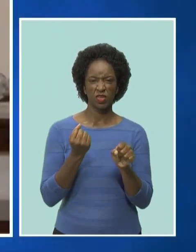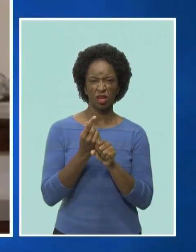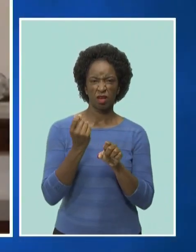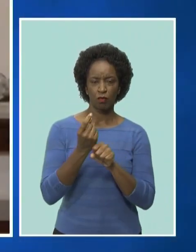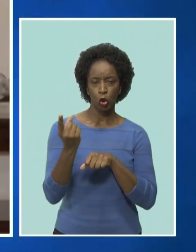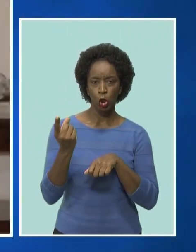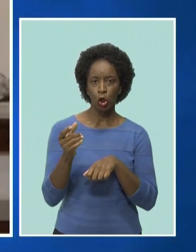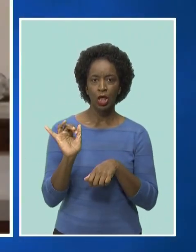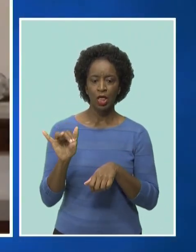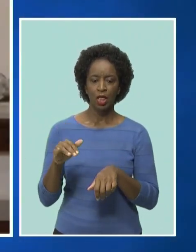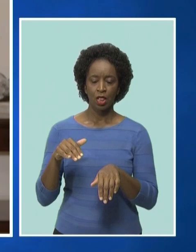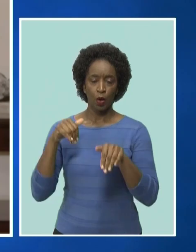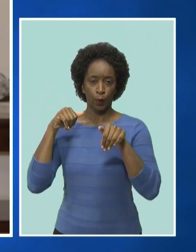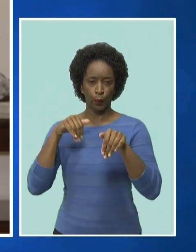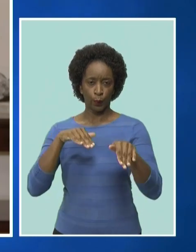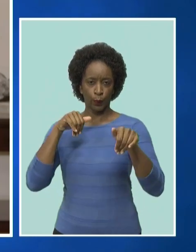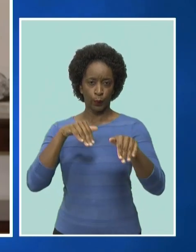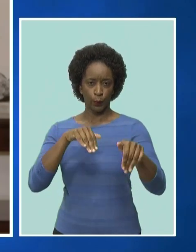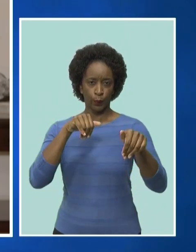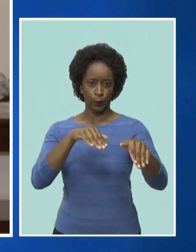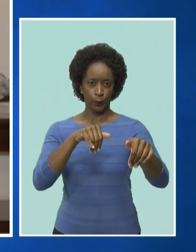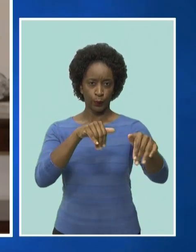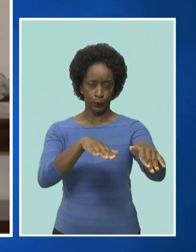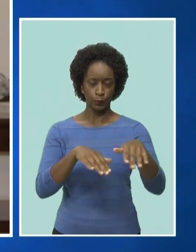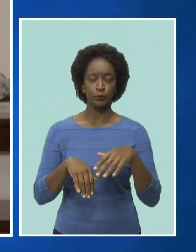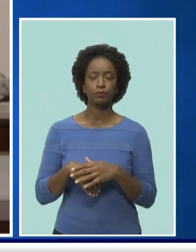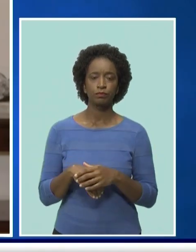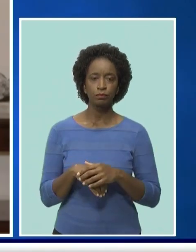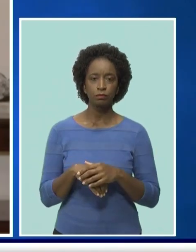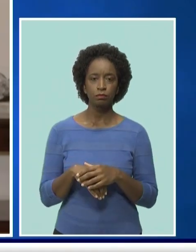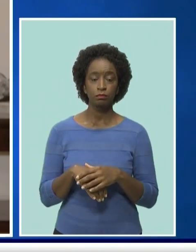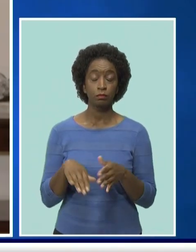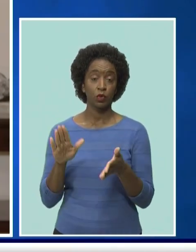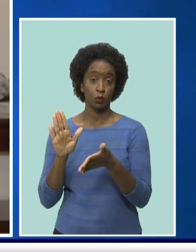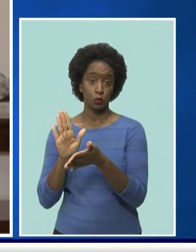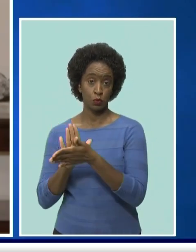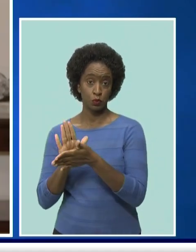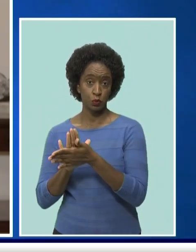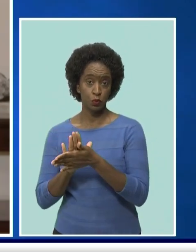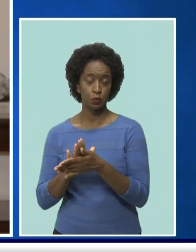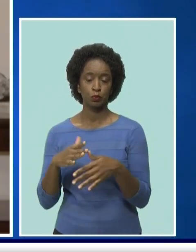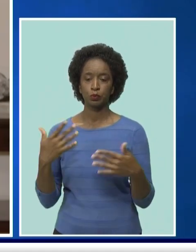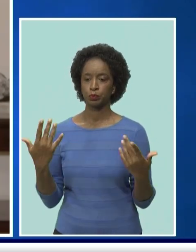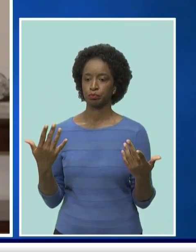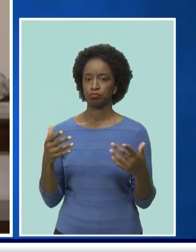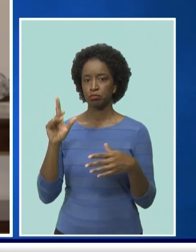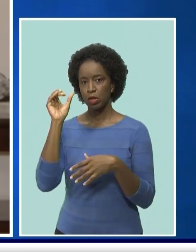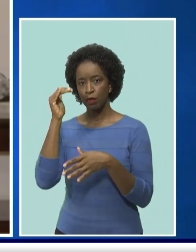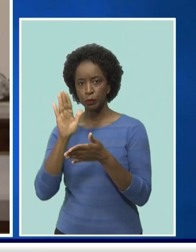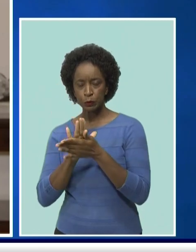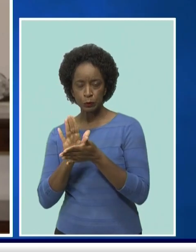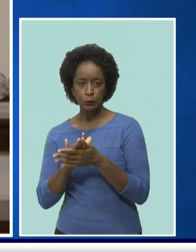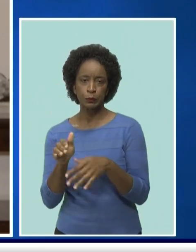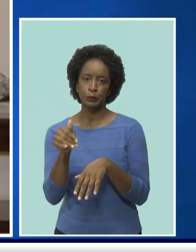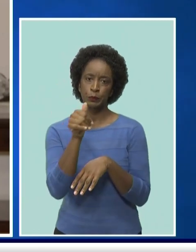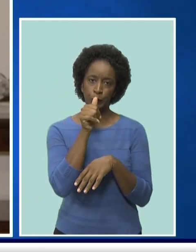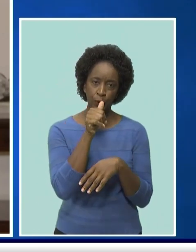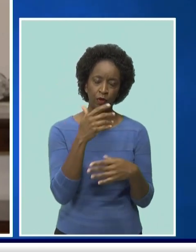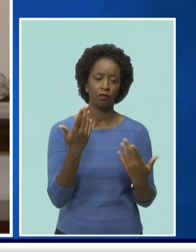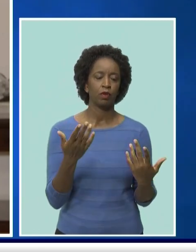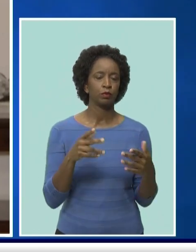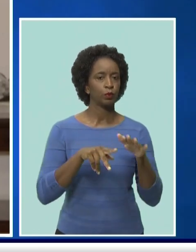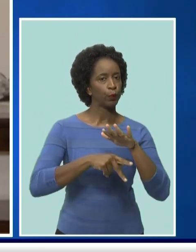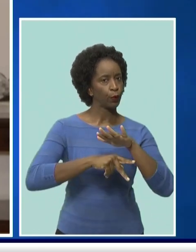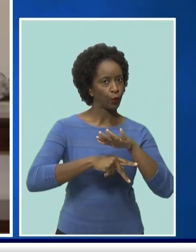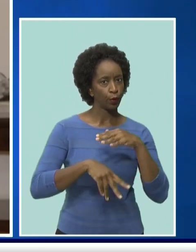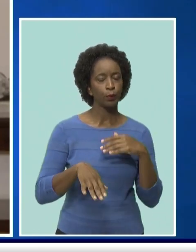honors and the presentation of leadership badges to the head boys and head girls of all public and private secondary and primary schools returned to Kensington